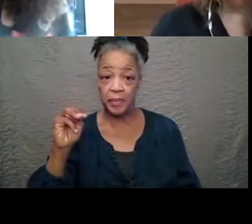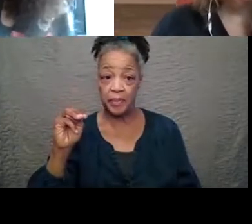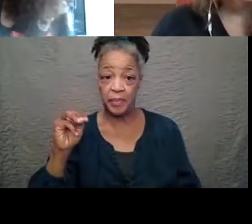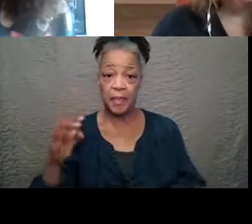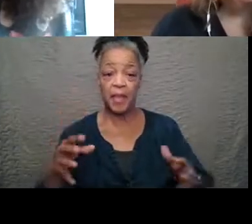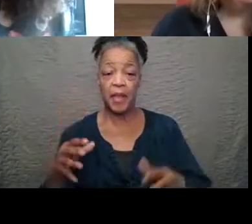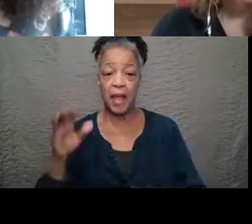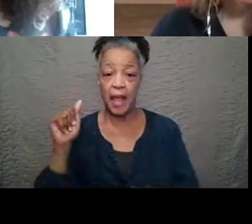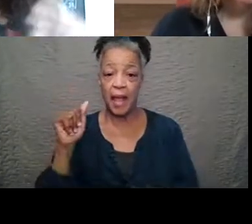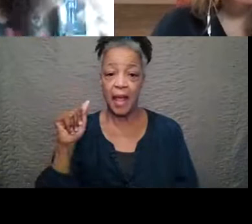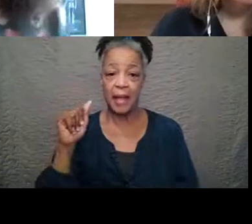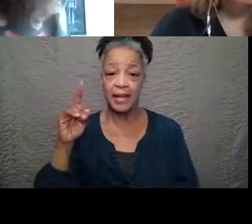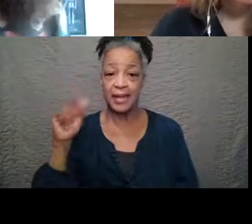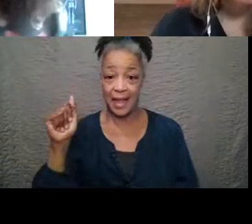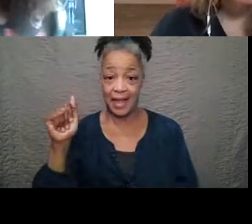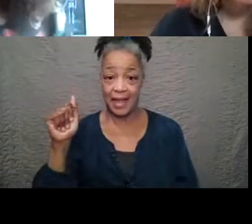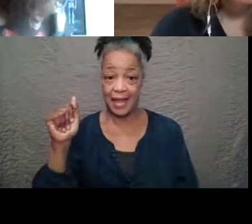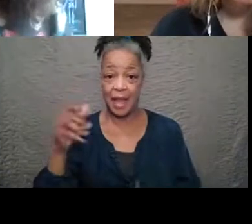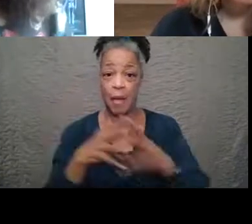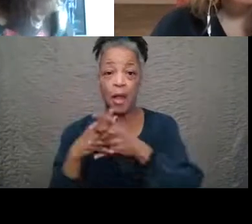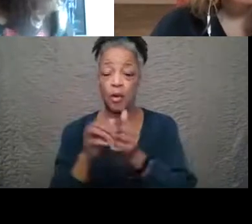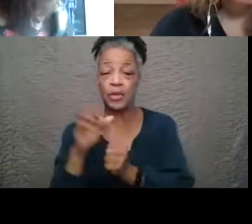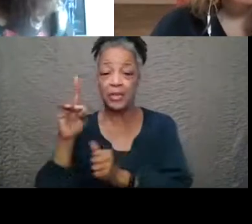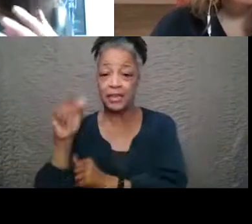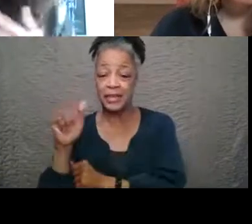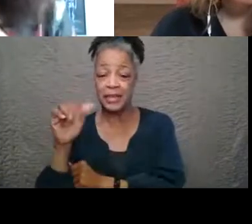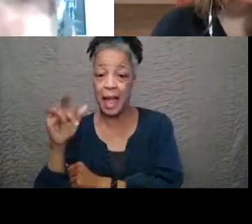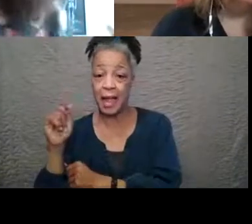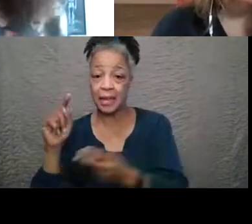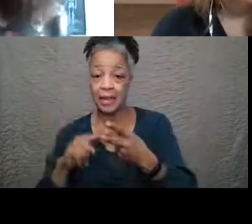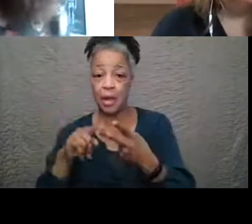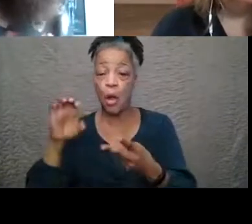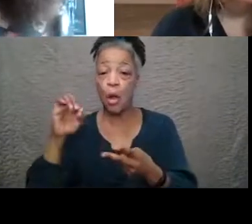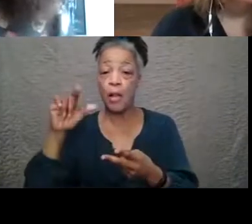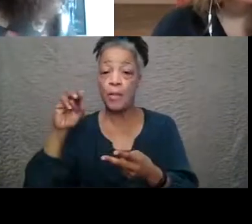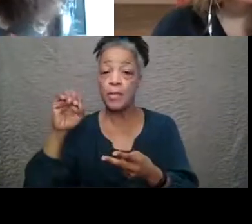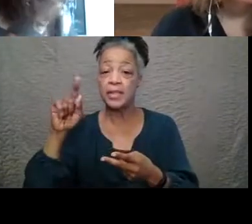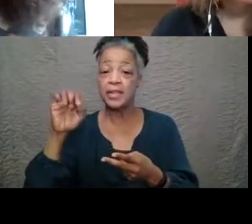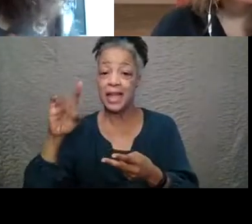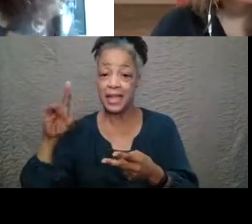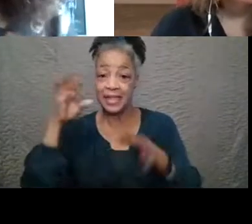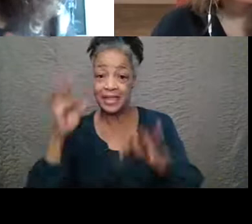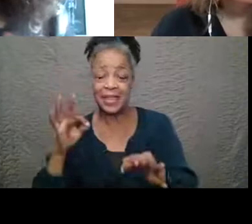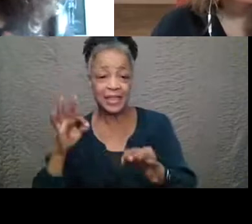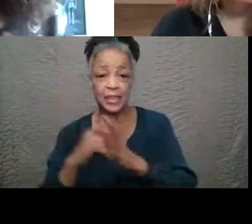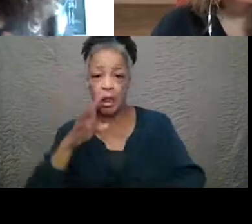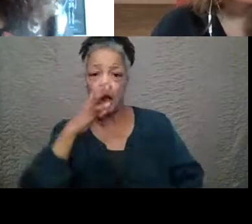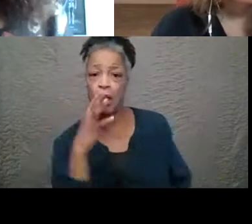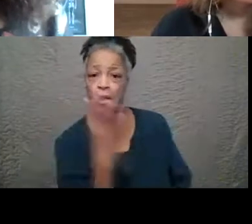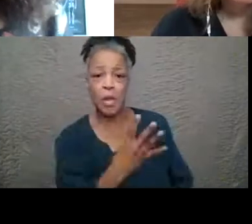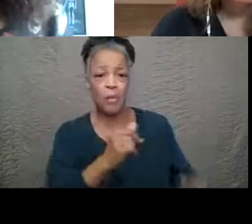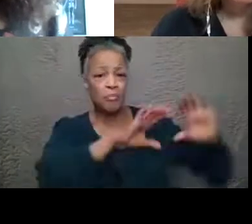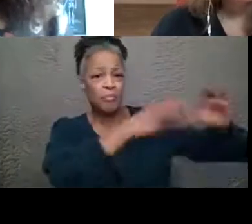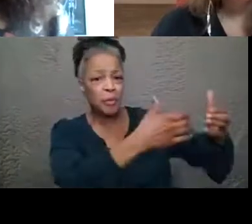Americans with Disabilities Act, the Olmstead decision, you know, do not take into account entire populations of disabled